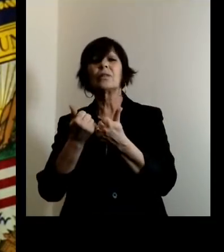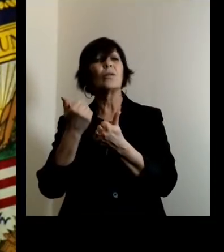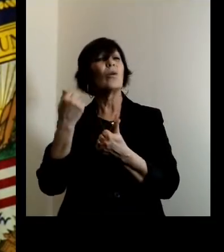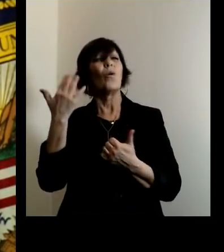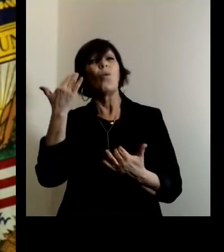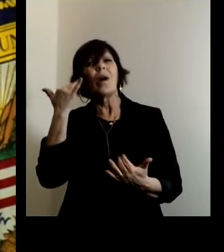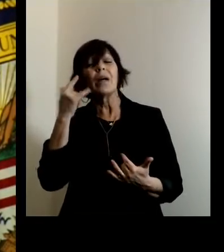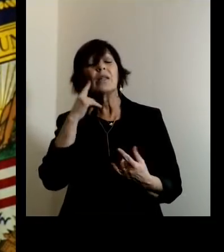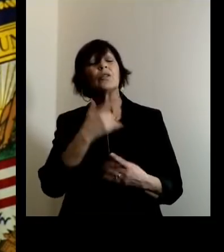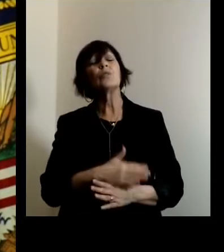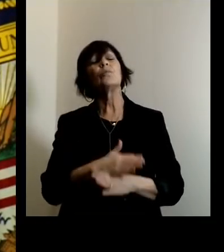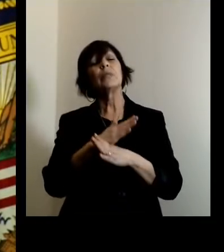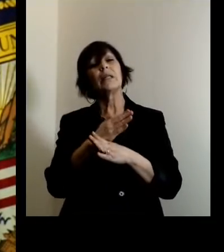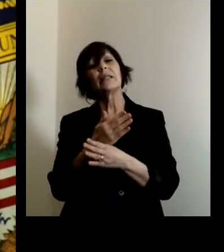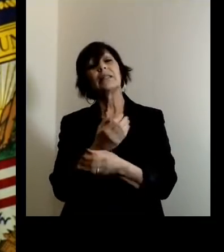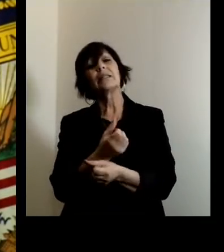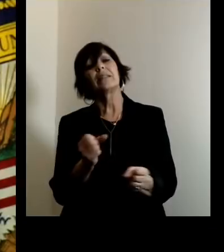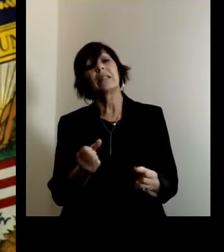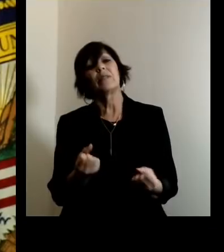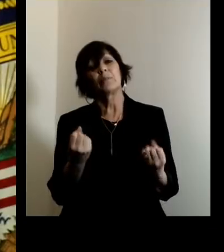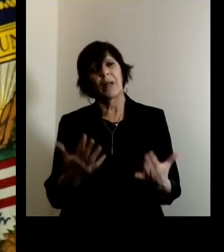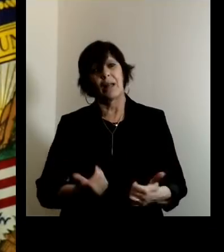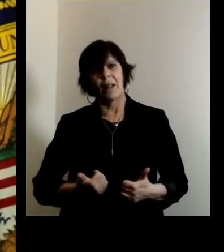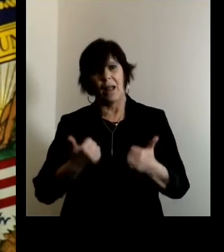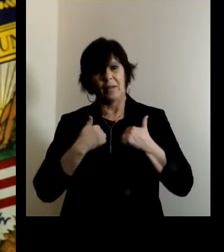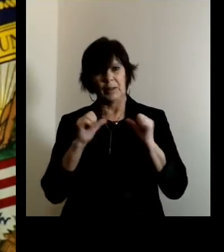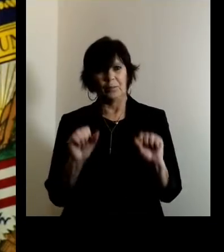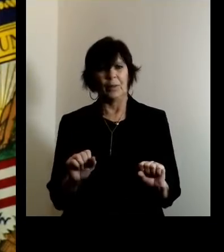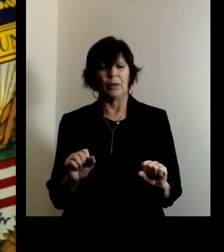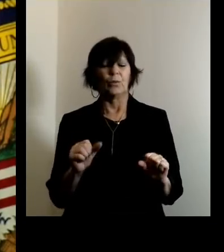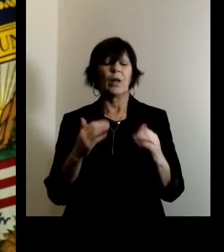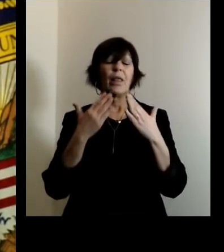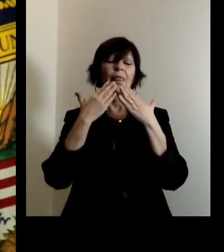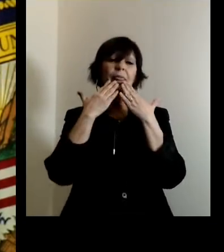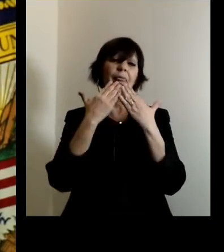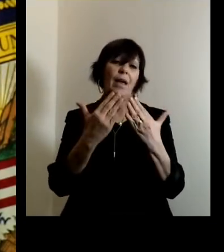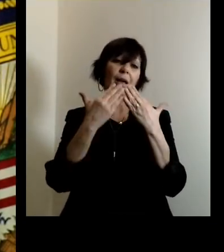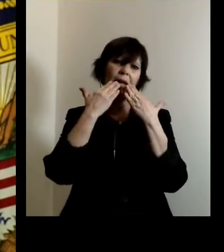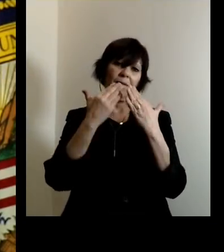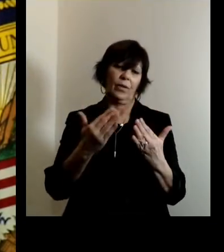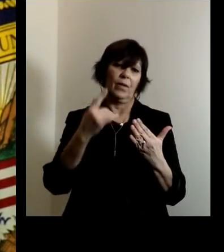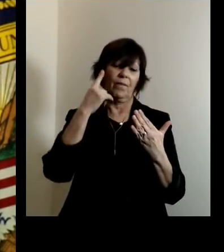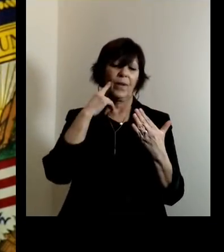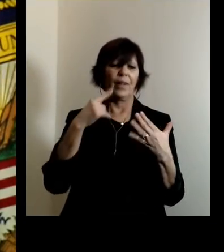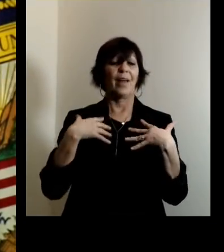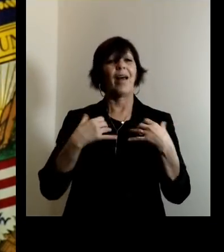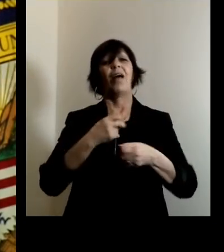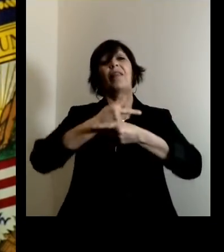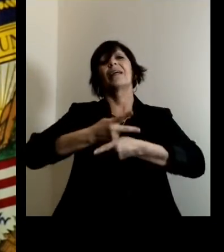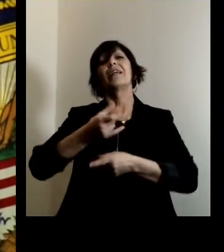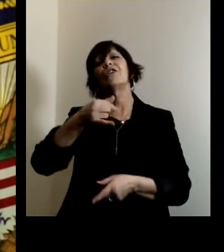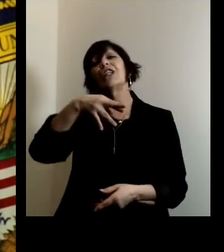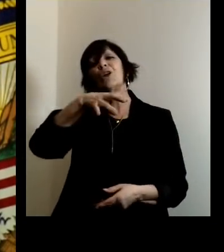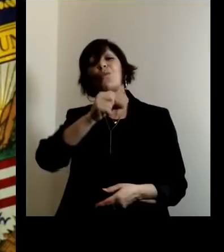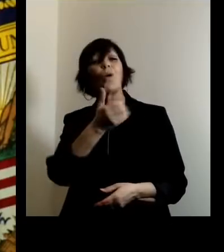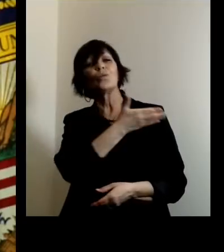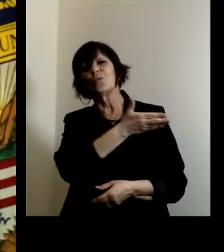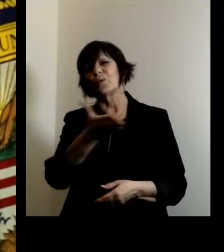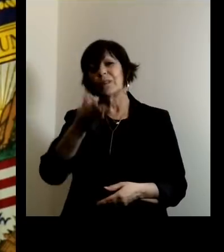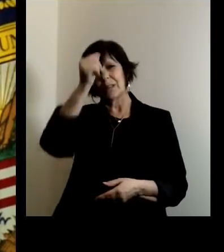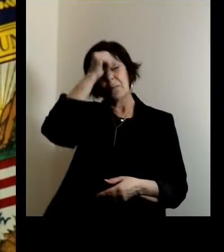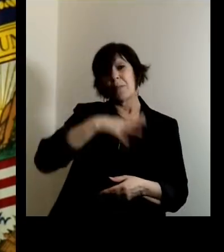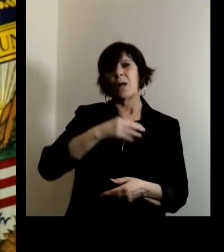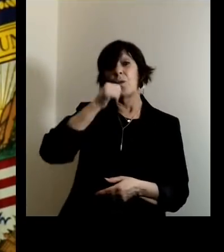and save as many lives as possible. We are very thankful for the healthcare heroes that are out there, the men and women of our